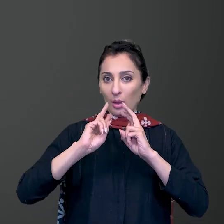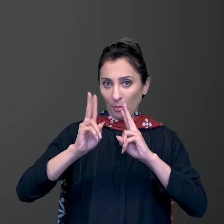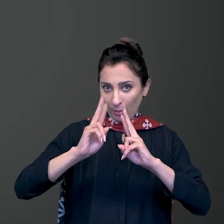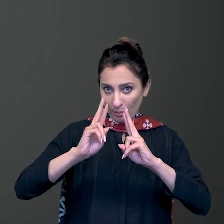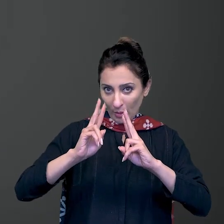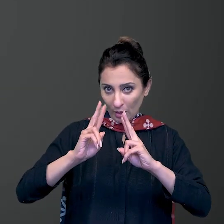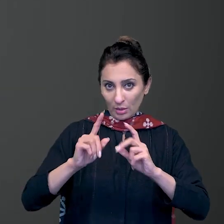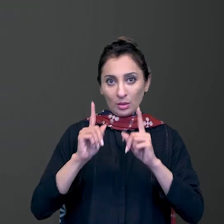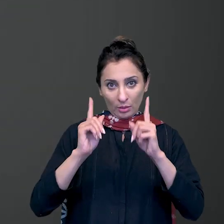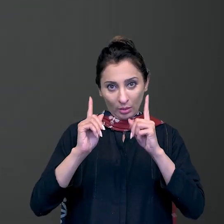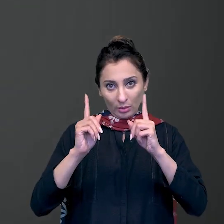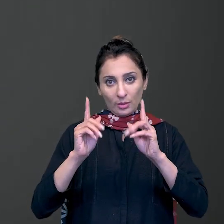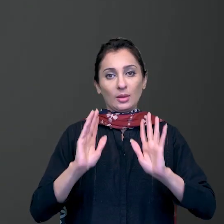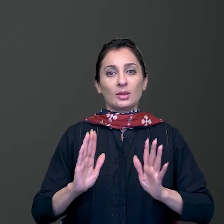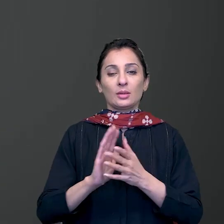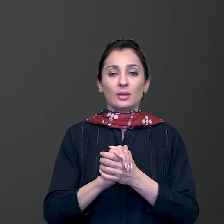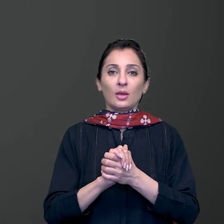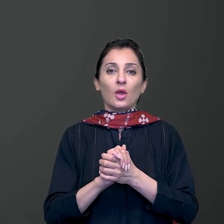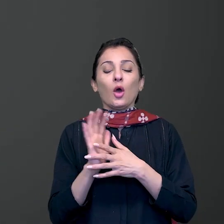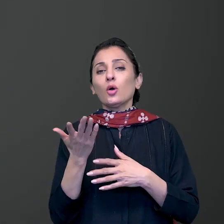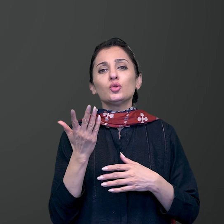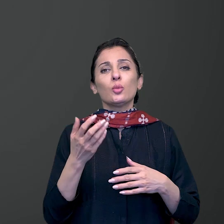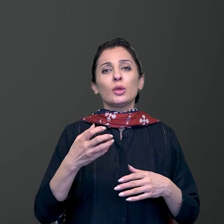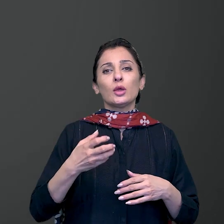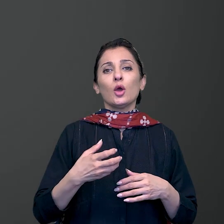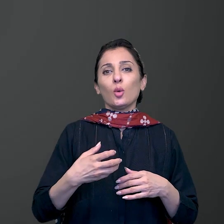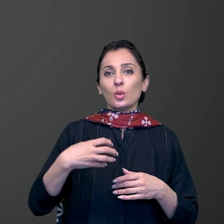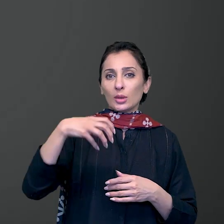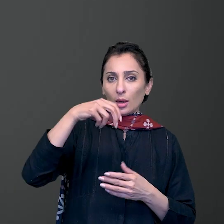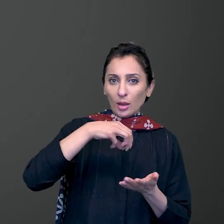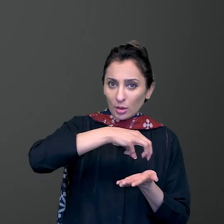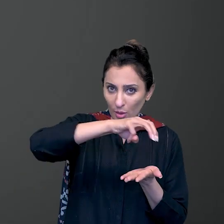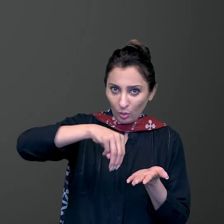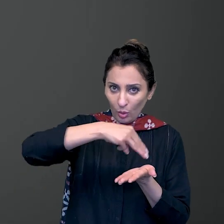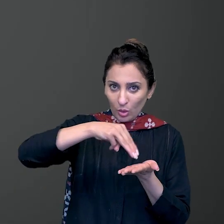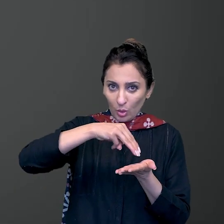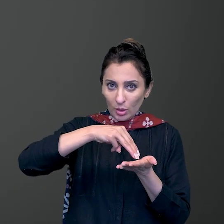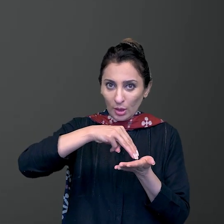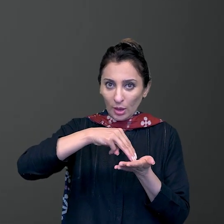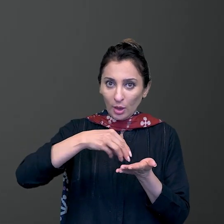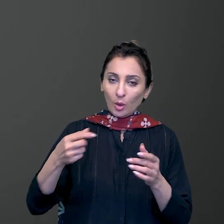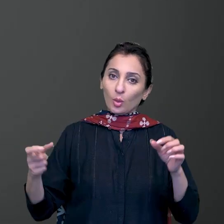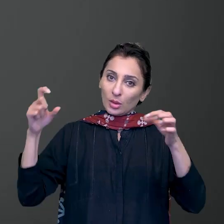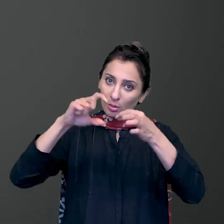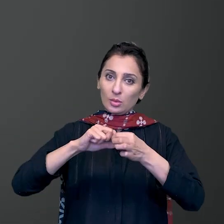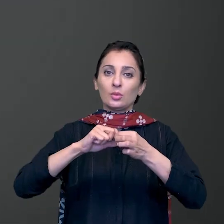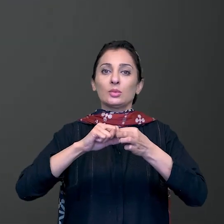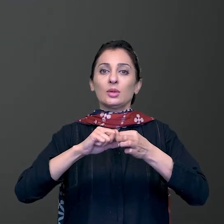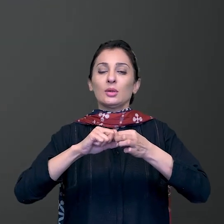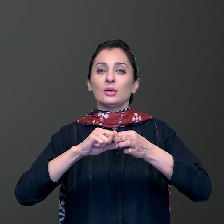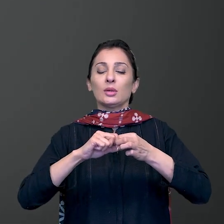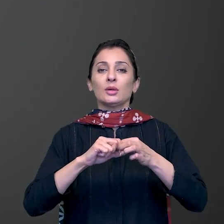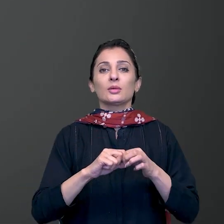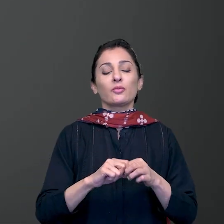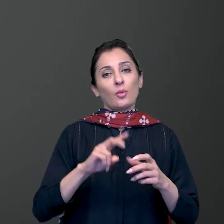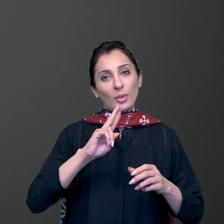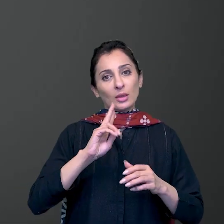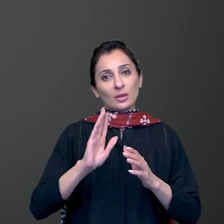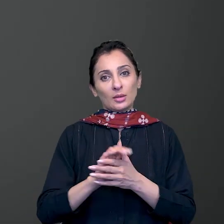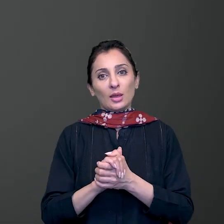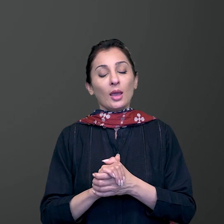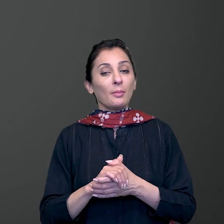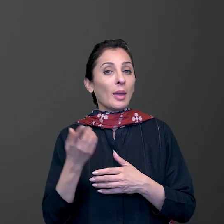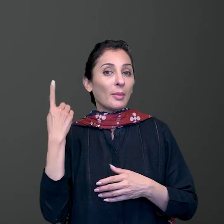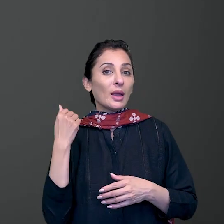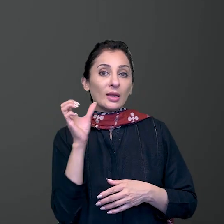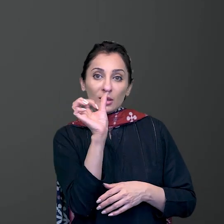their allotted countries, they represent those respective countries in the role of ambassadors. I have been doing Model UN